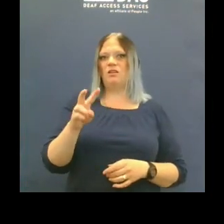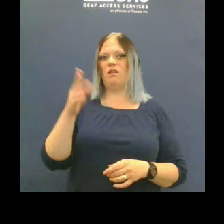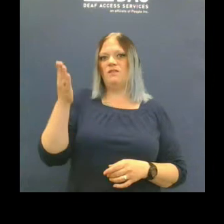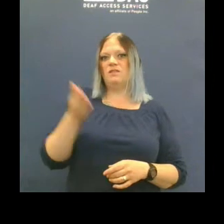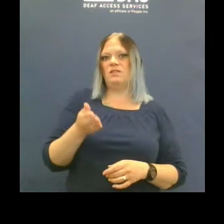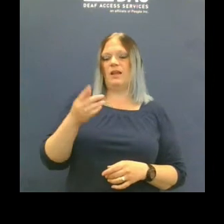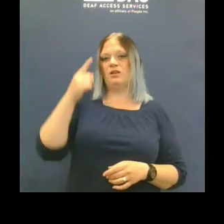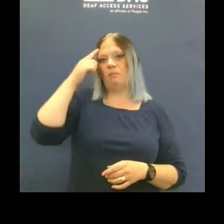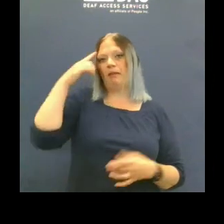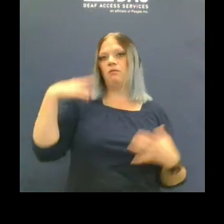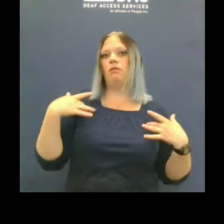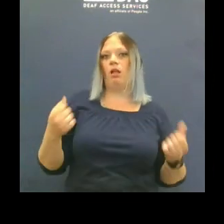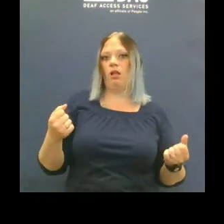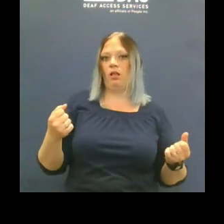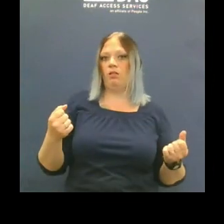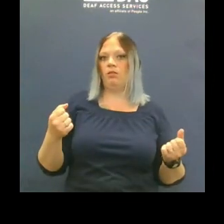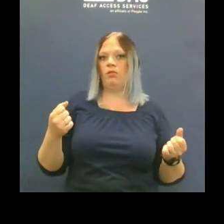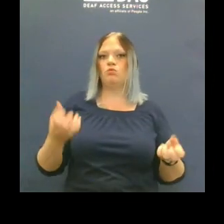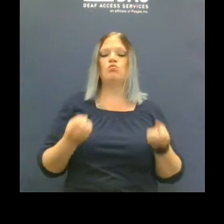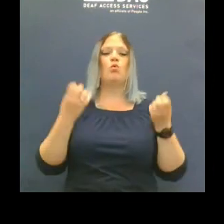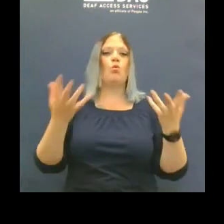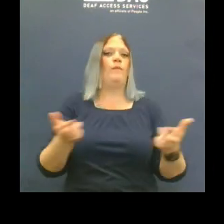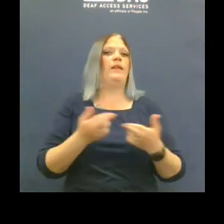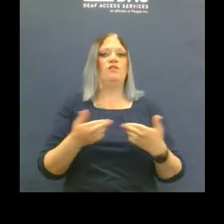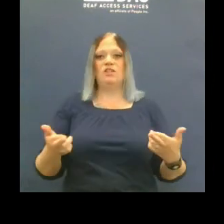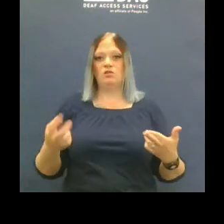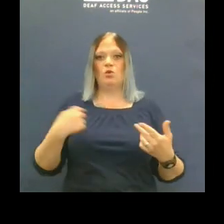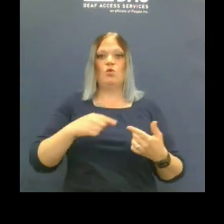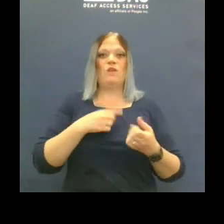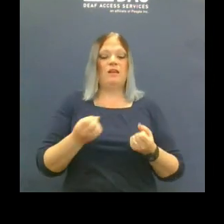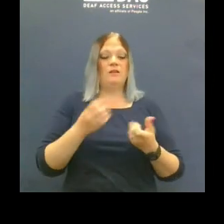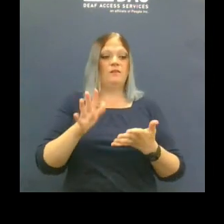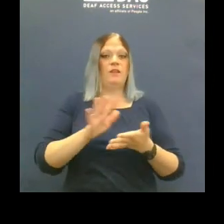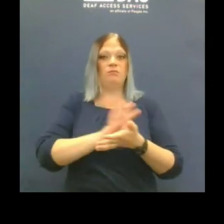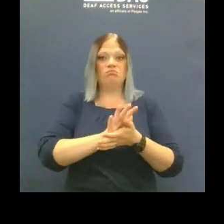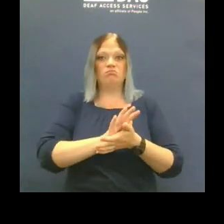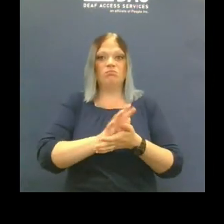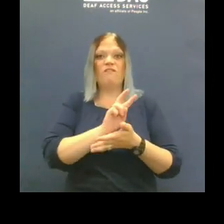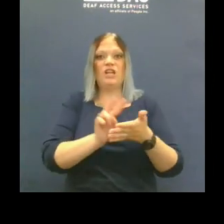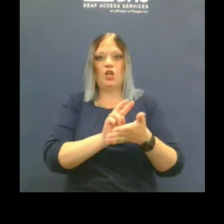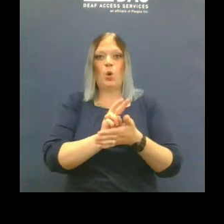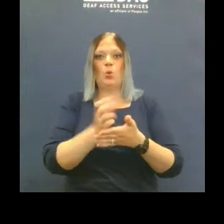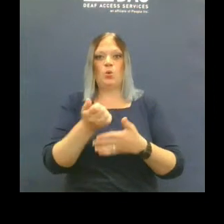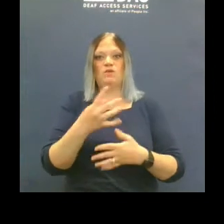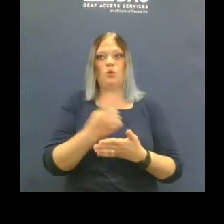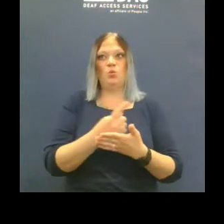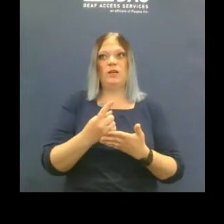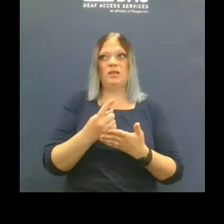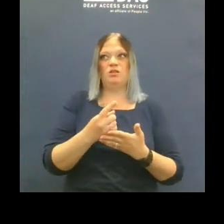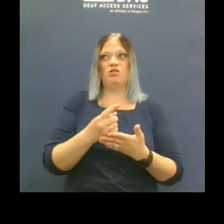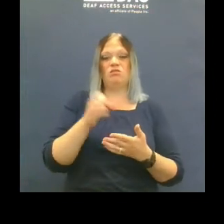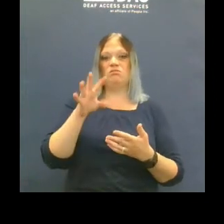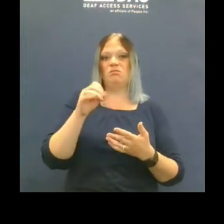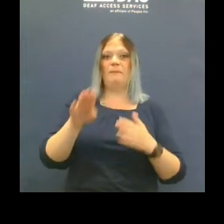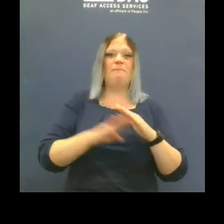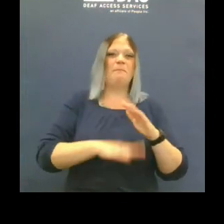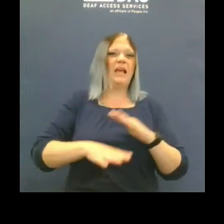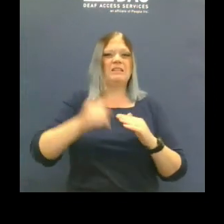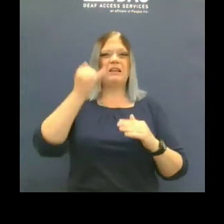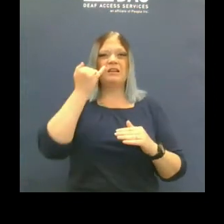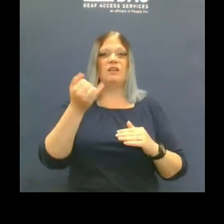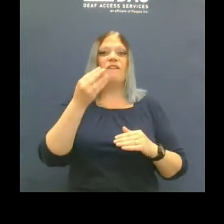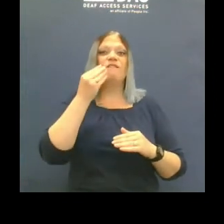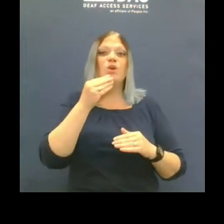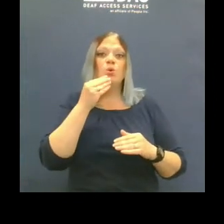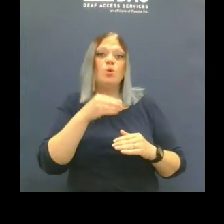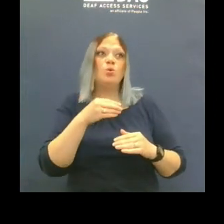erie.gov/mental health. There are tremendous resources. We've done a number of videos over the last couple of weeks just to give people some basic ideas, foods to